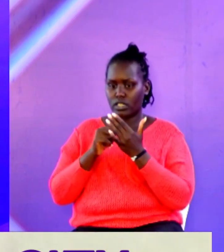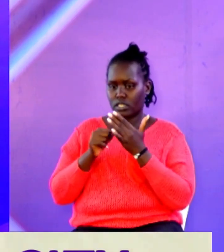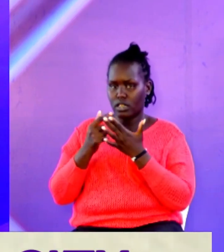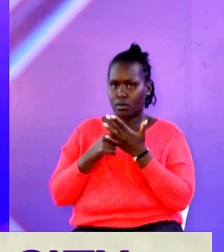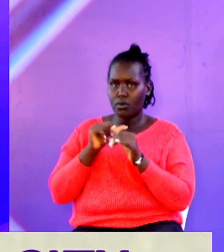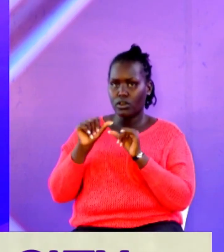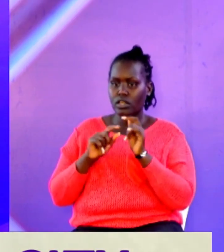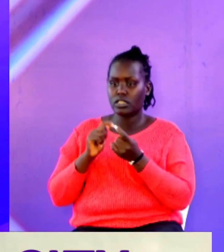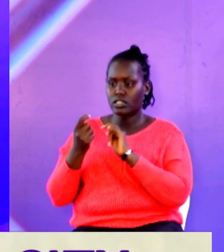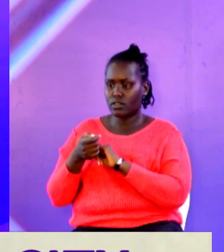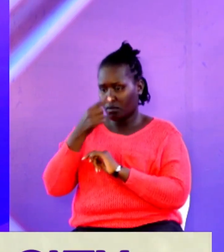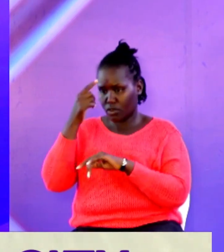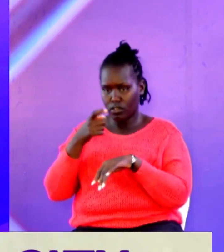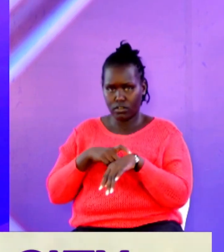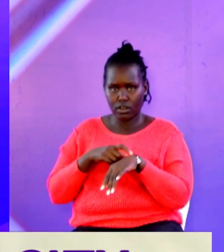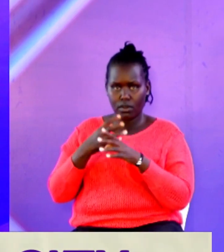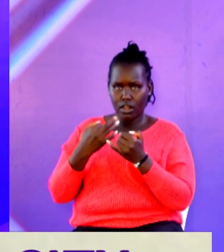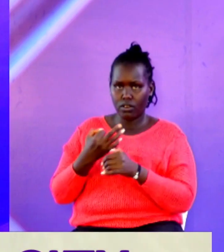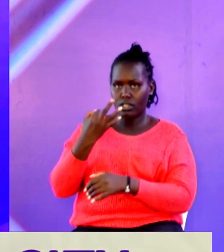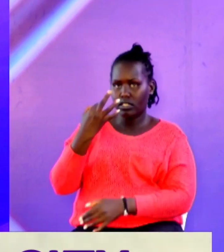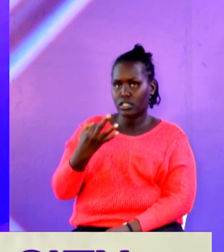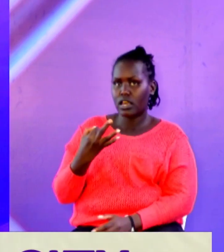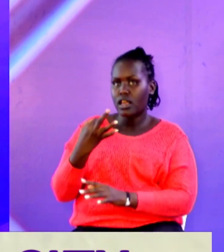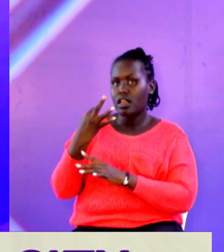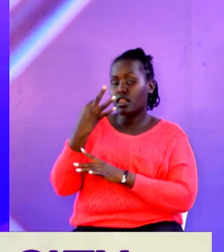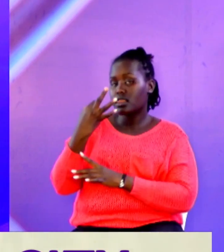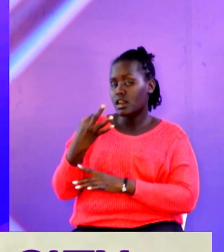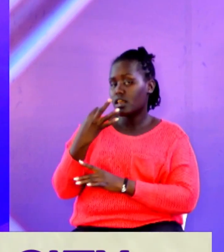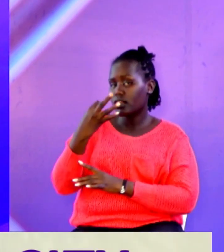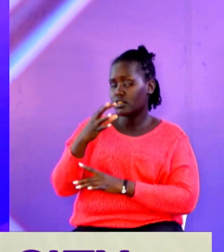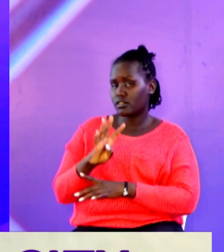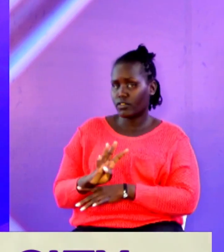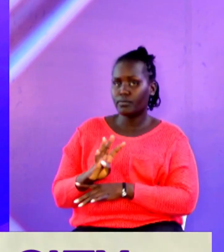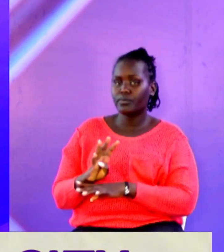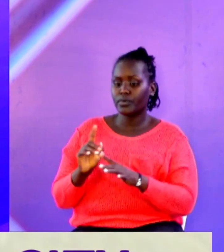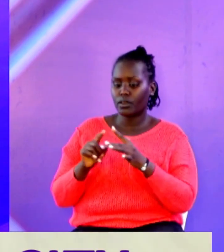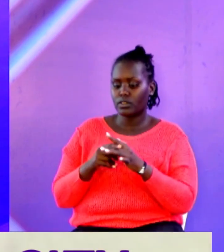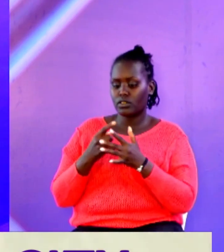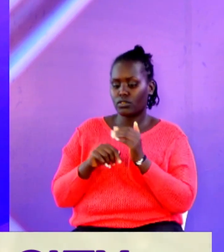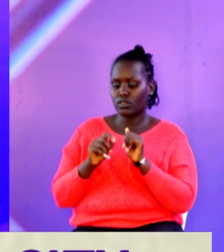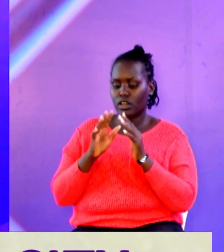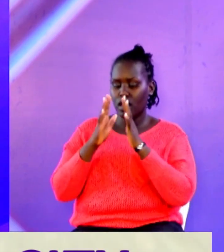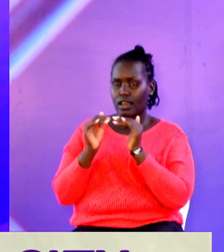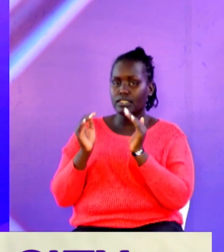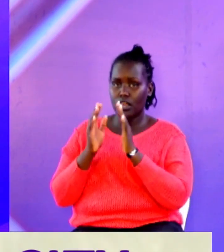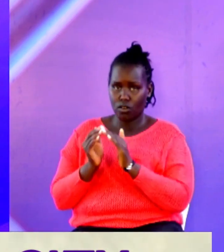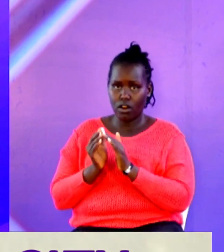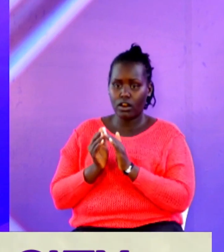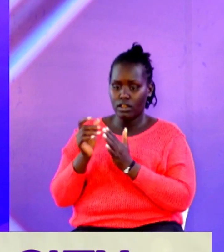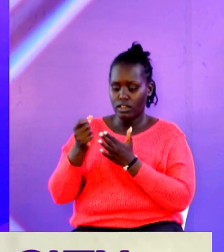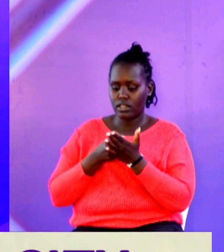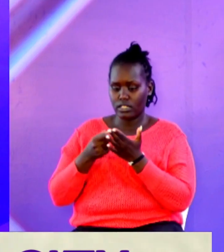because of time. It is 3:34. So Kepa Arrizabalaga, we start by the Arsenal